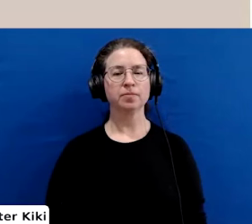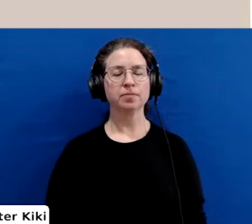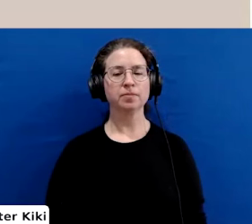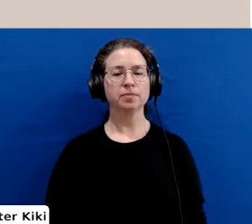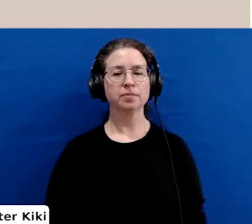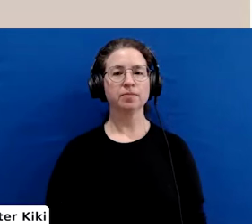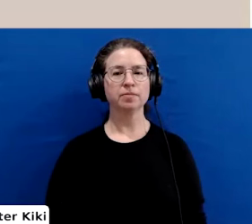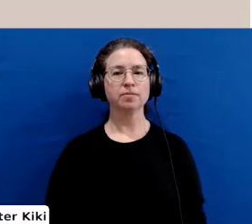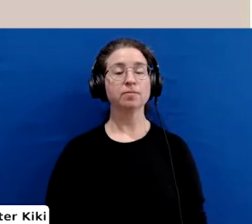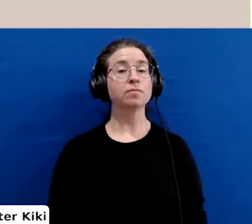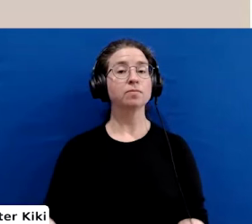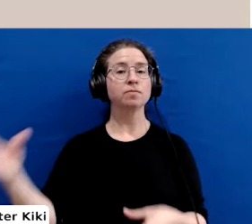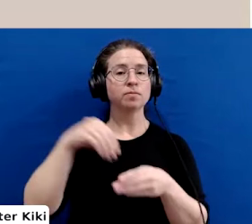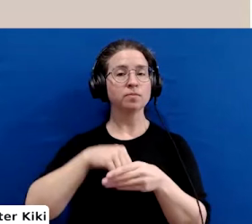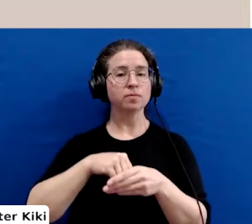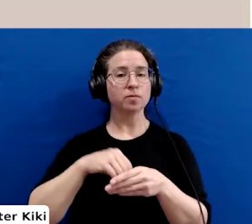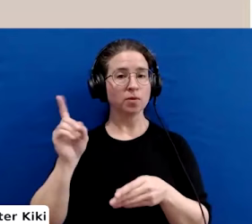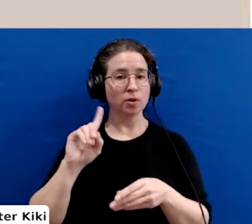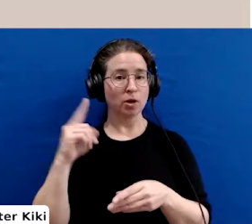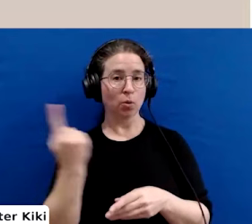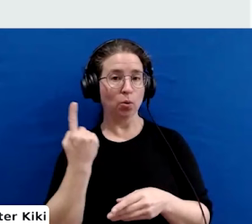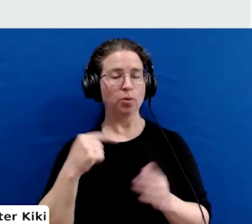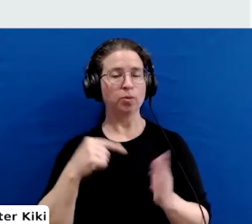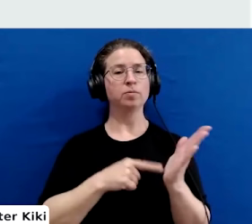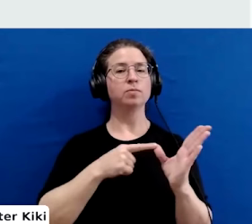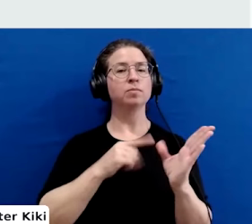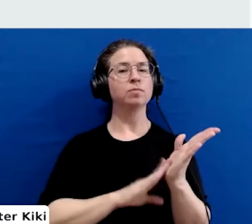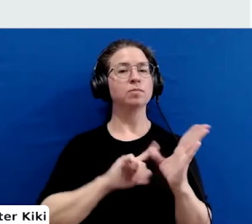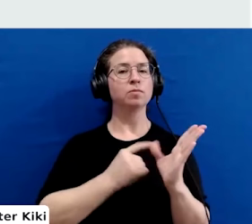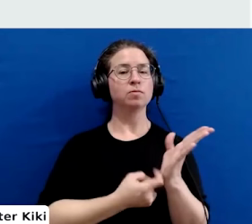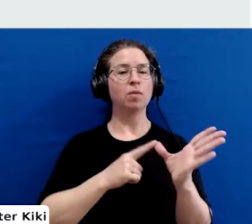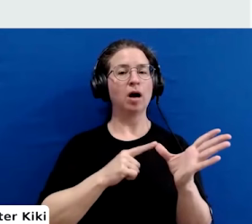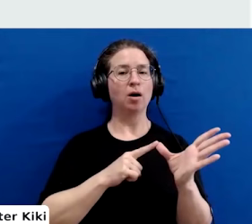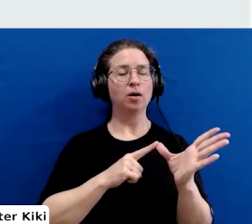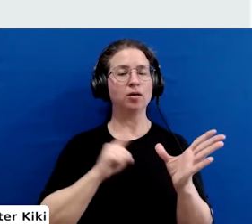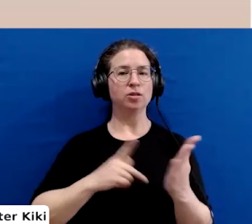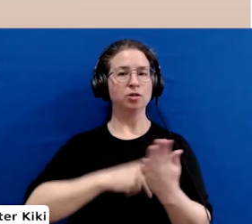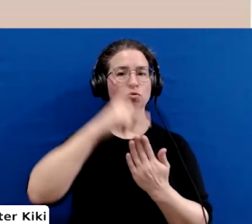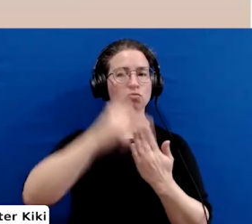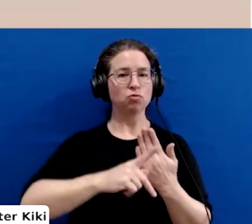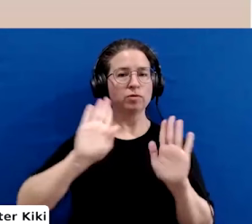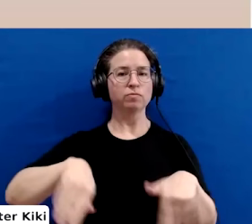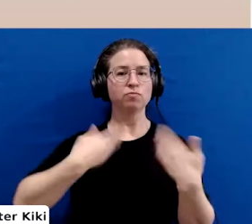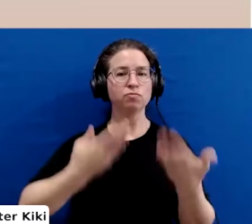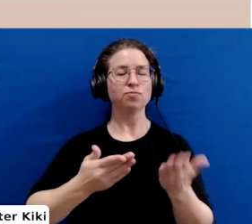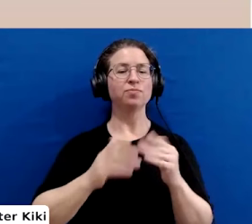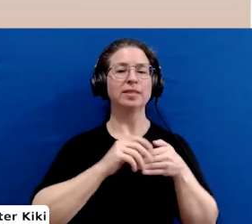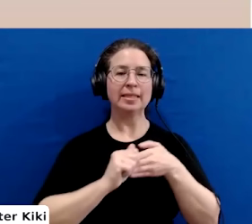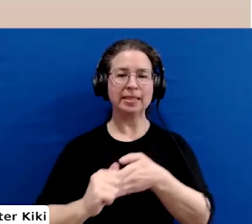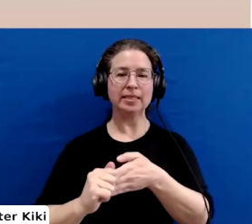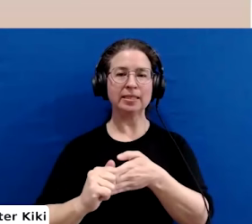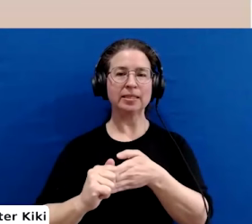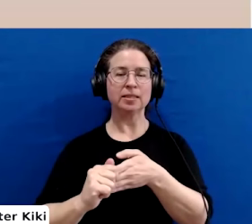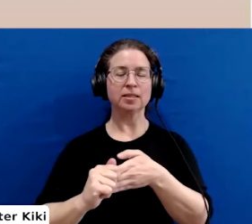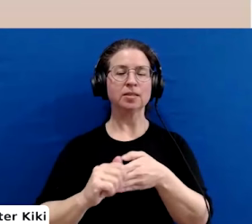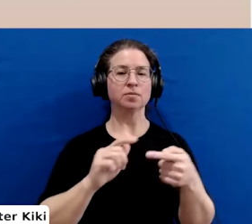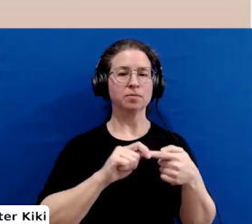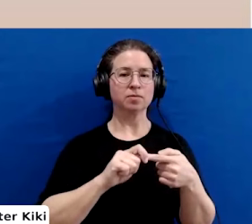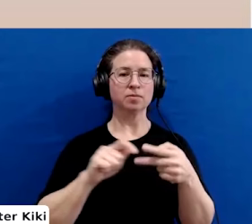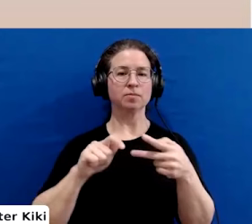Okay, joining us today, I have Tamara, who is the Elevate Program Delivery Lead. And we also have joining us